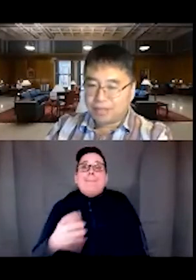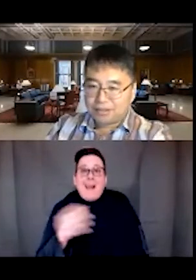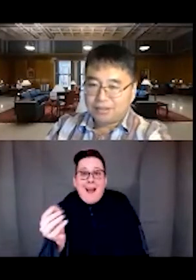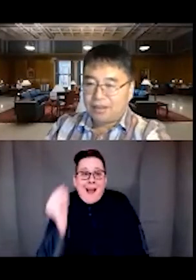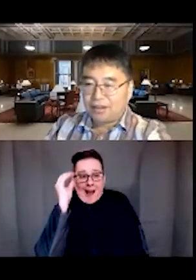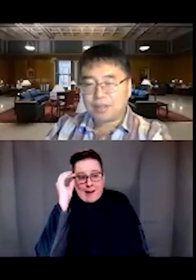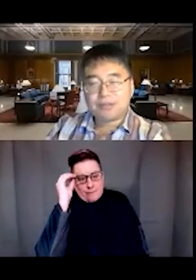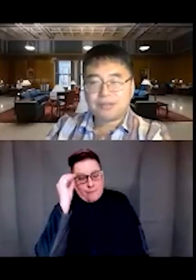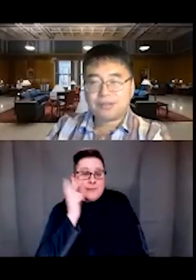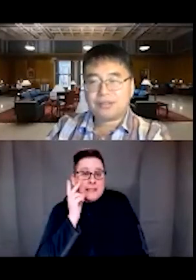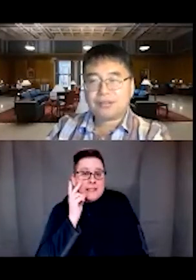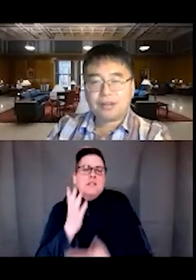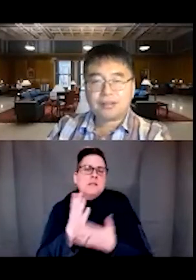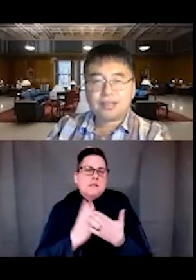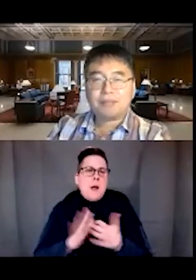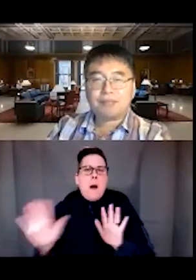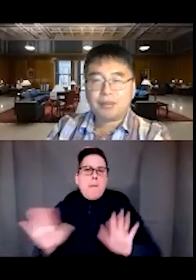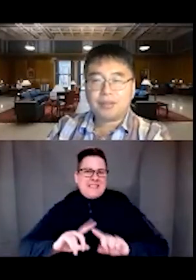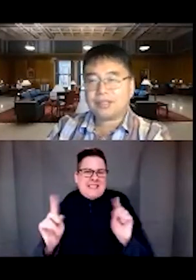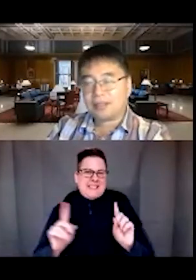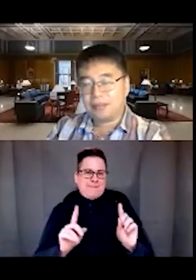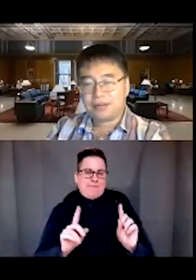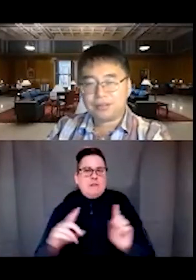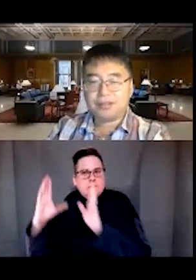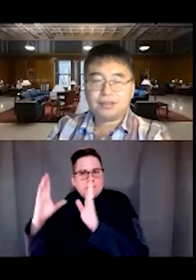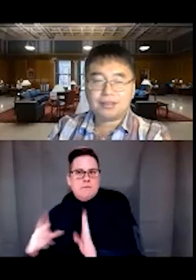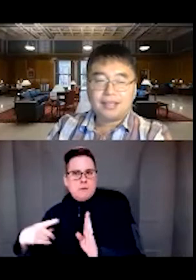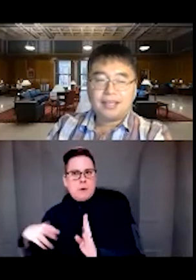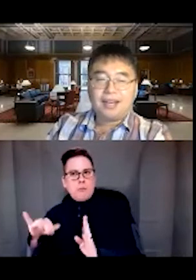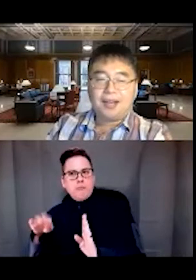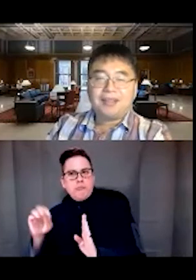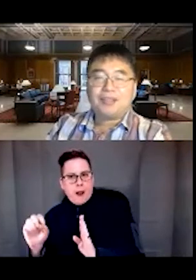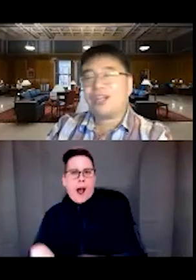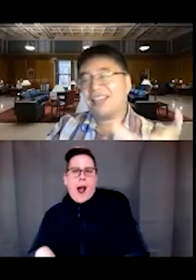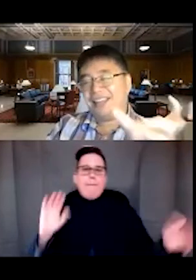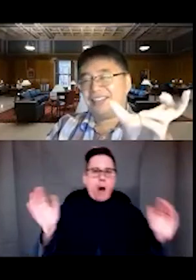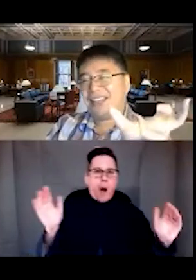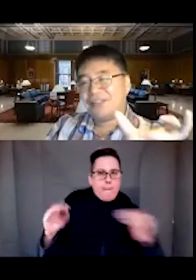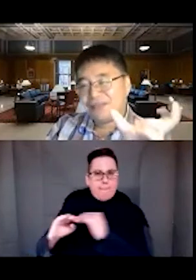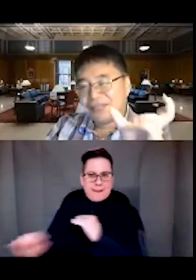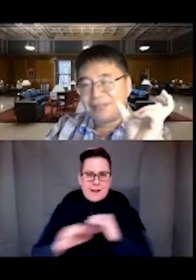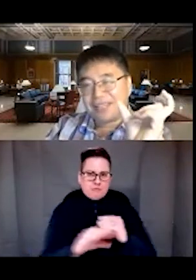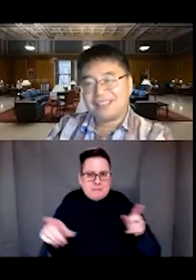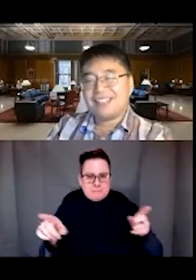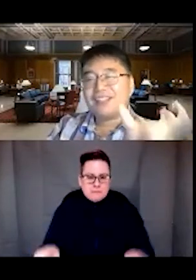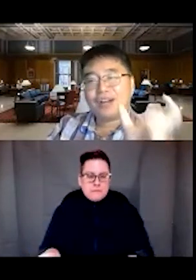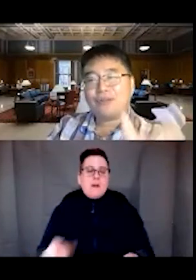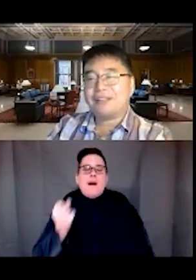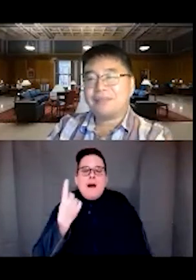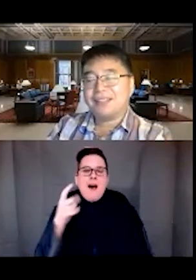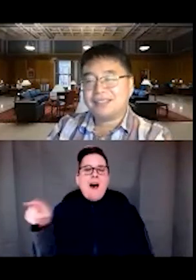You can see that there are some differences across the Prime units and comparison units. And the trick is kind of, you know, because these